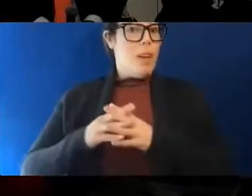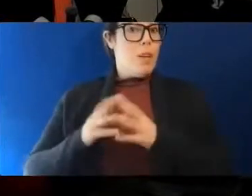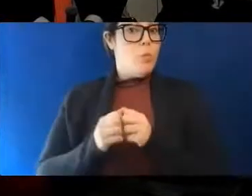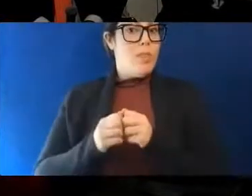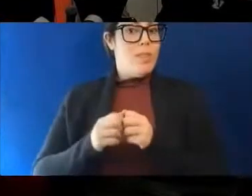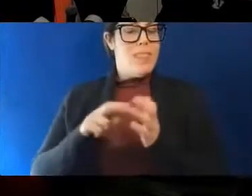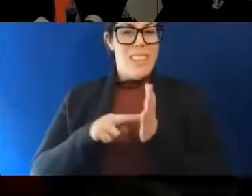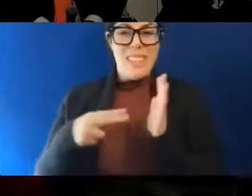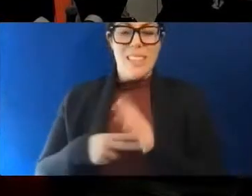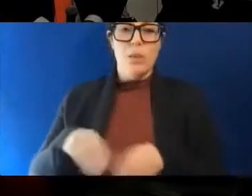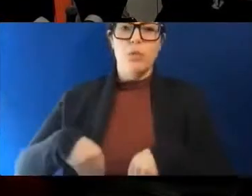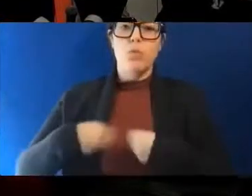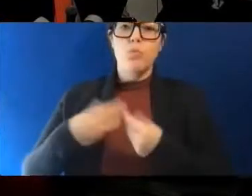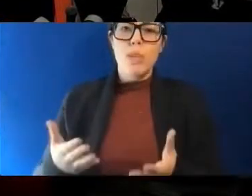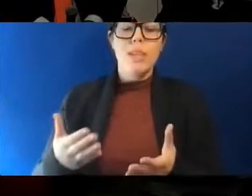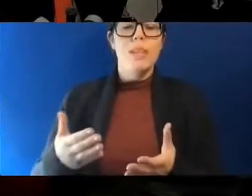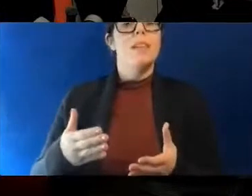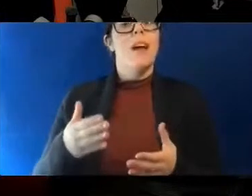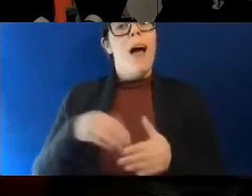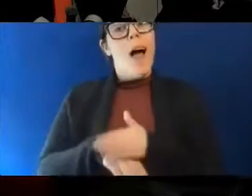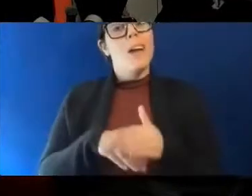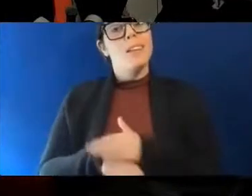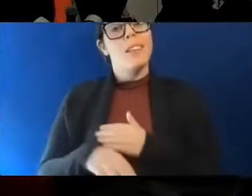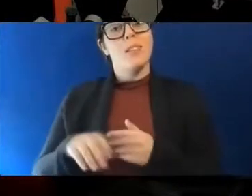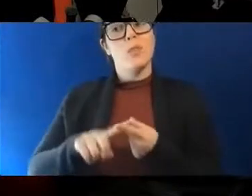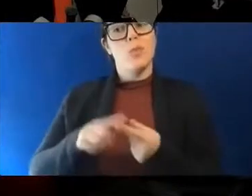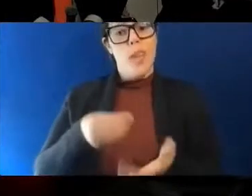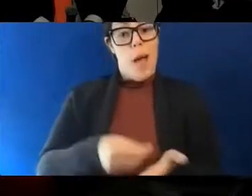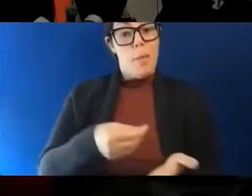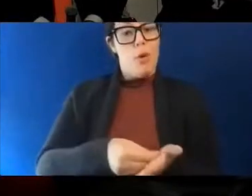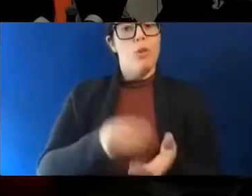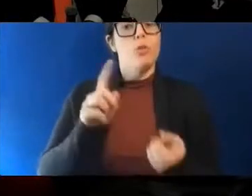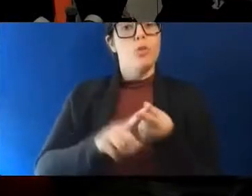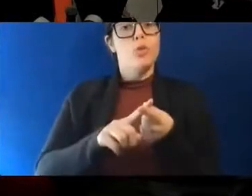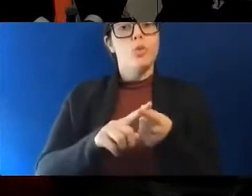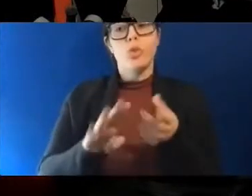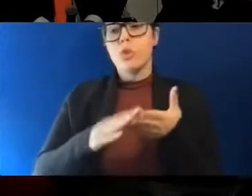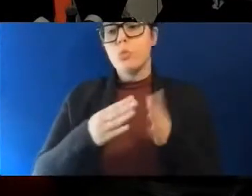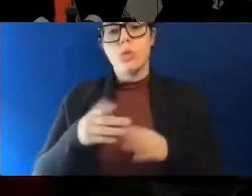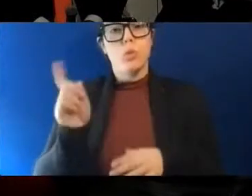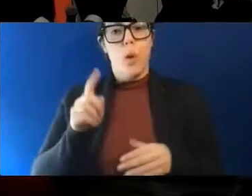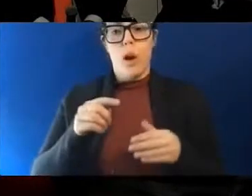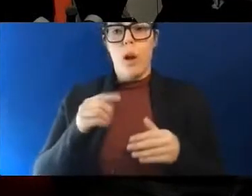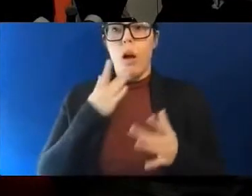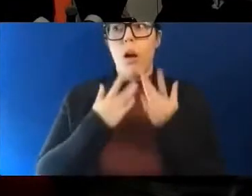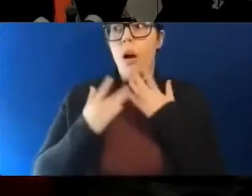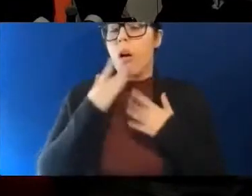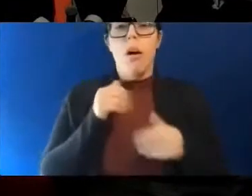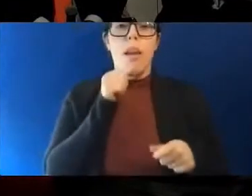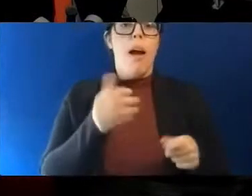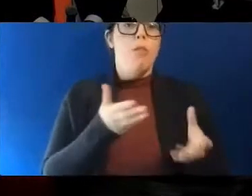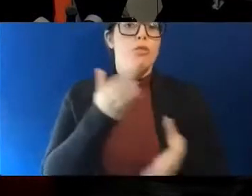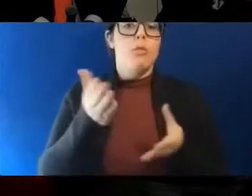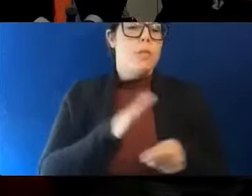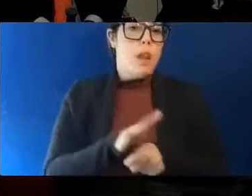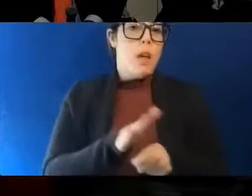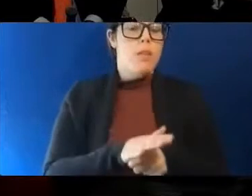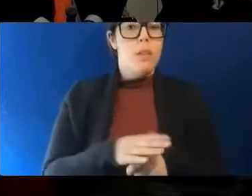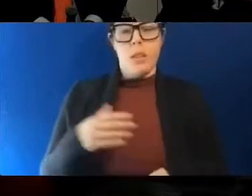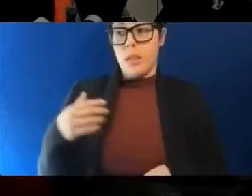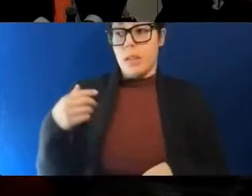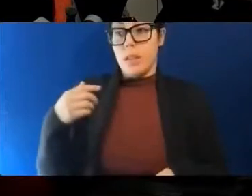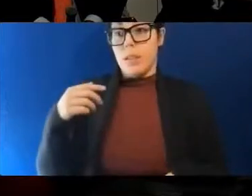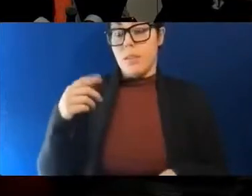bringing access to capital to underserved communities. And so in 2022, we